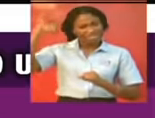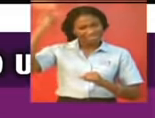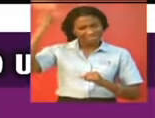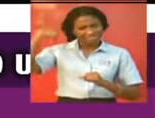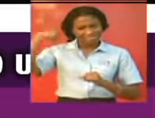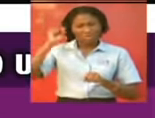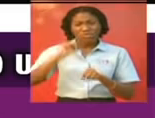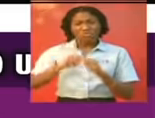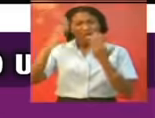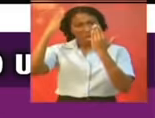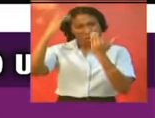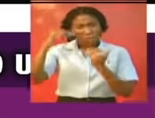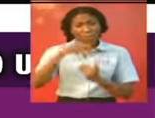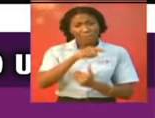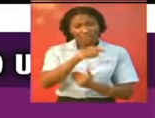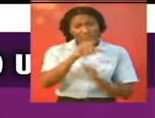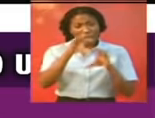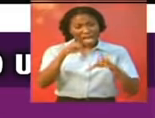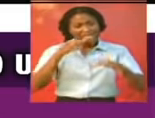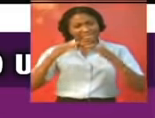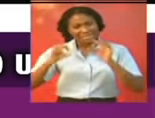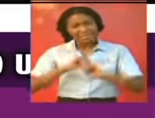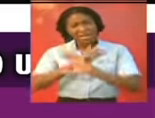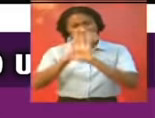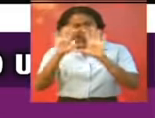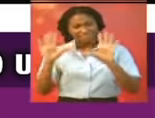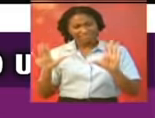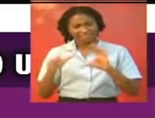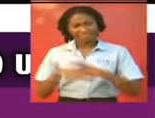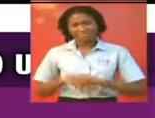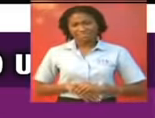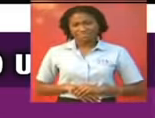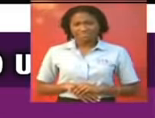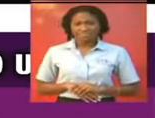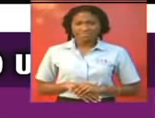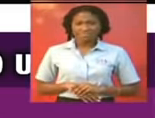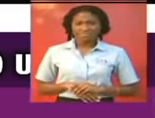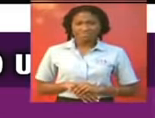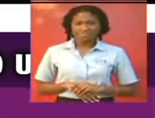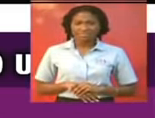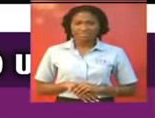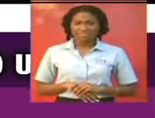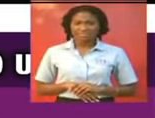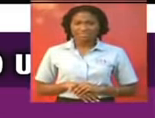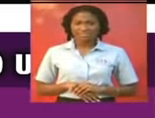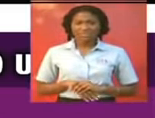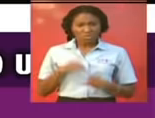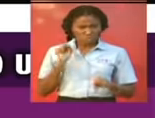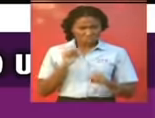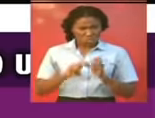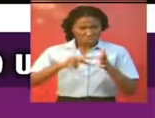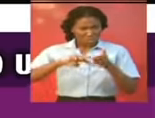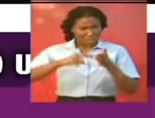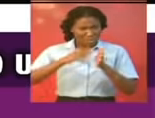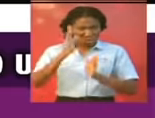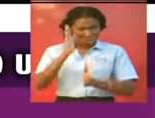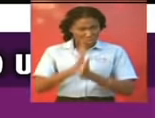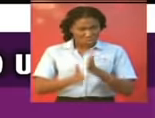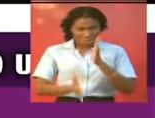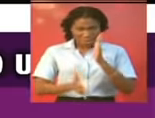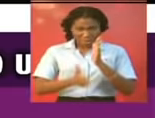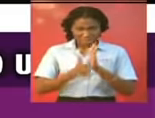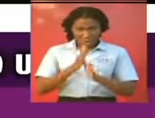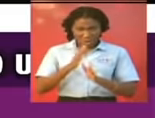might be able to shed some light on it. They're doing away with the double negative test for